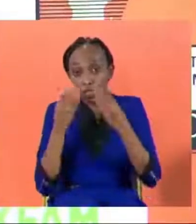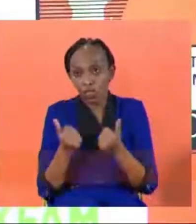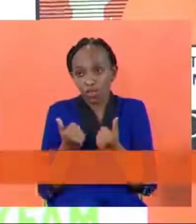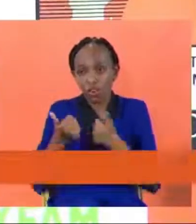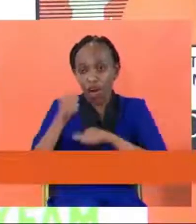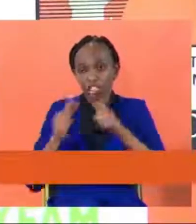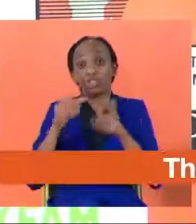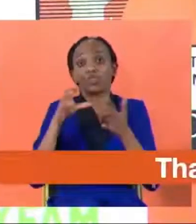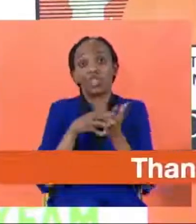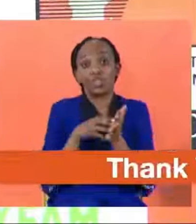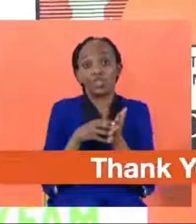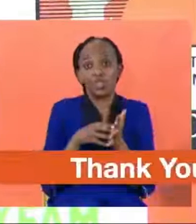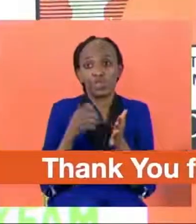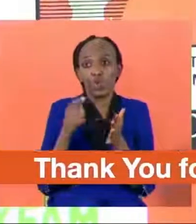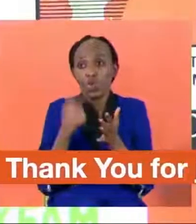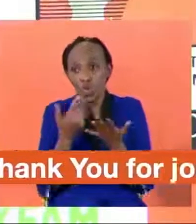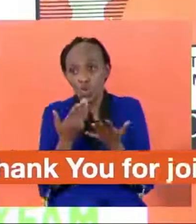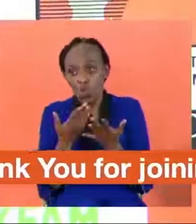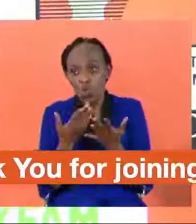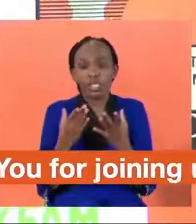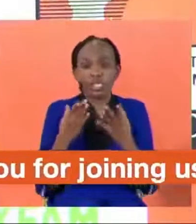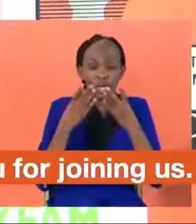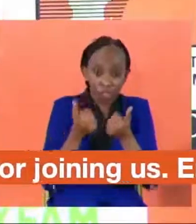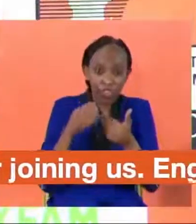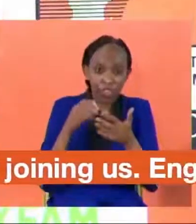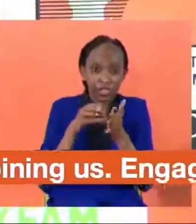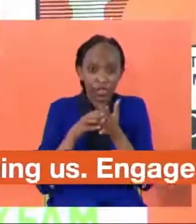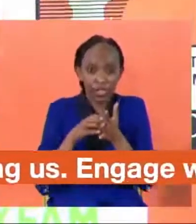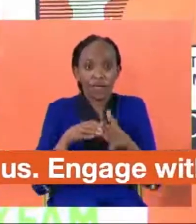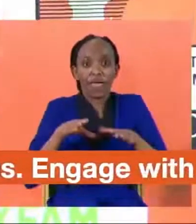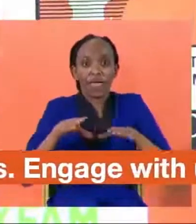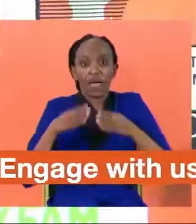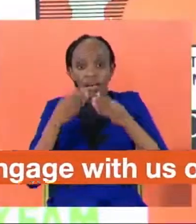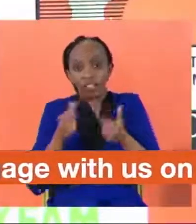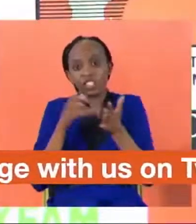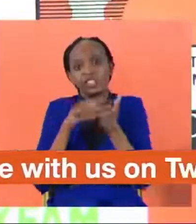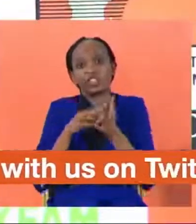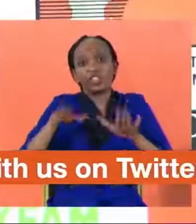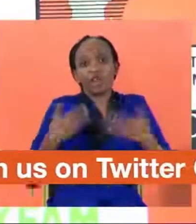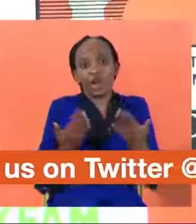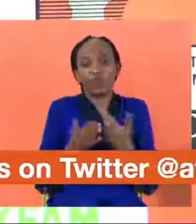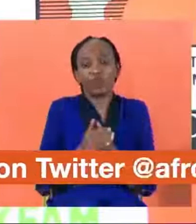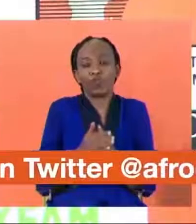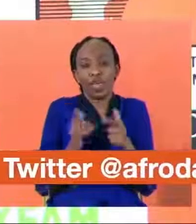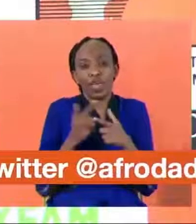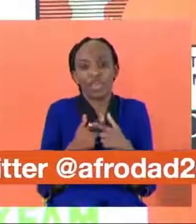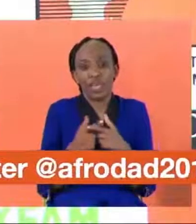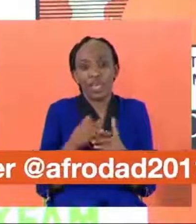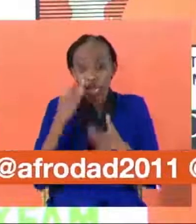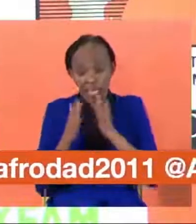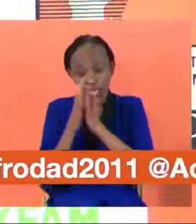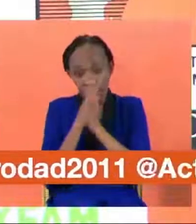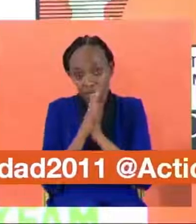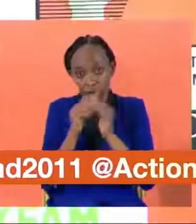to the situation. Who is addressing the situation? How is it that they're addressing the situation? And then ending the story